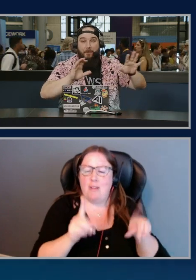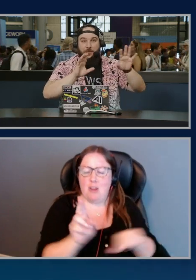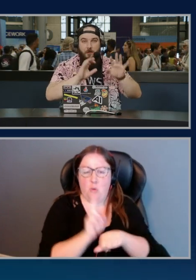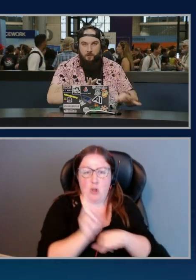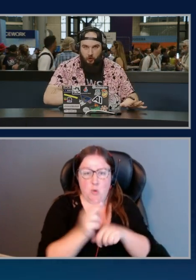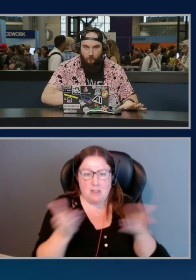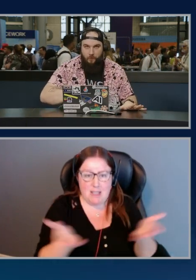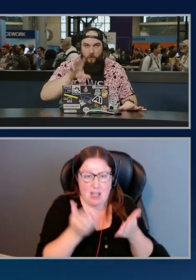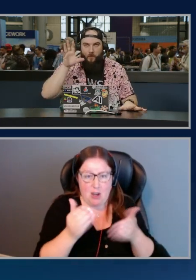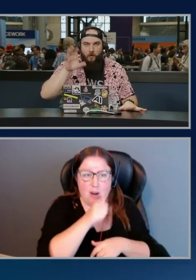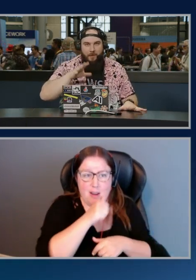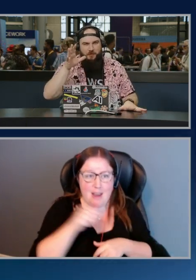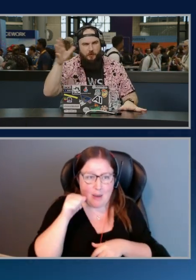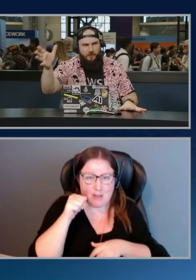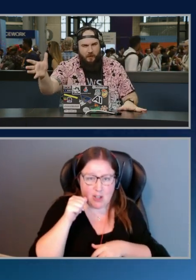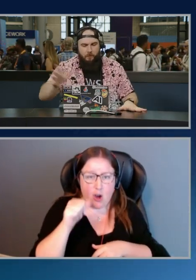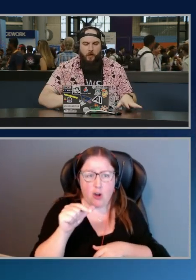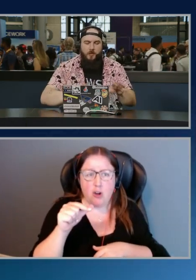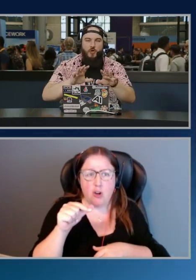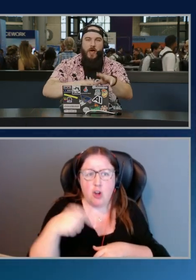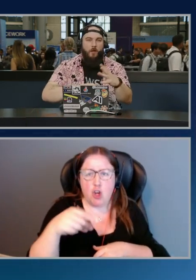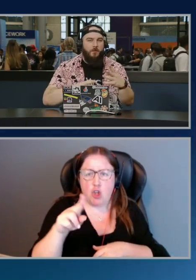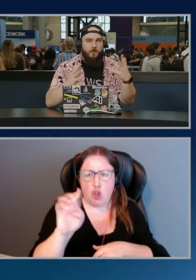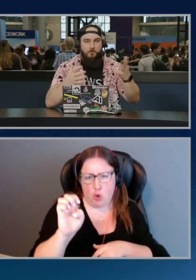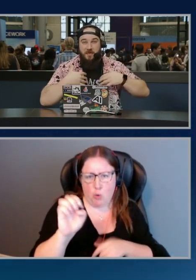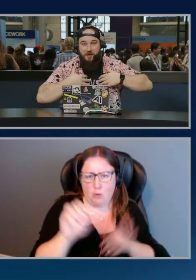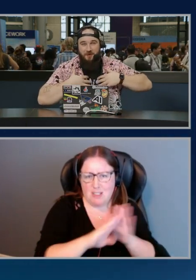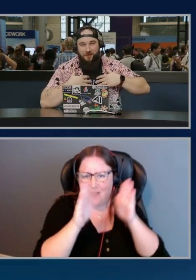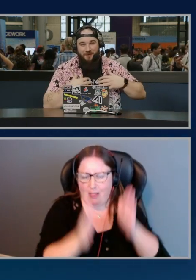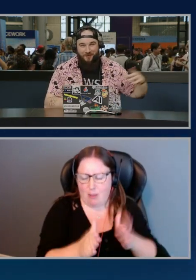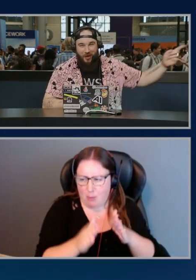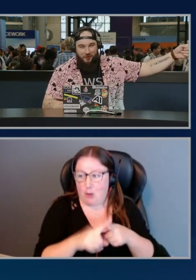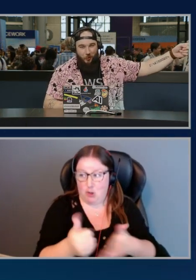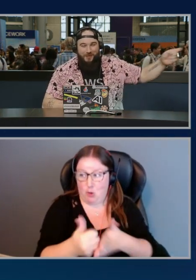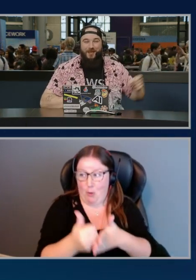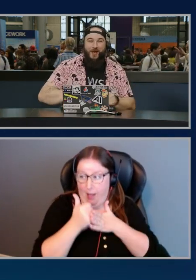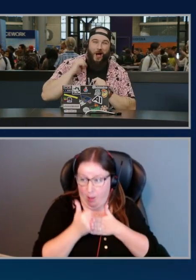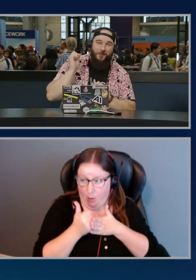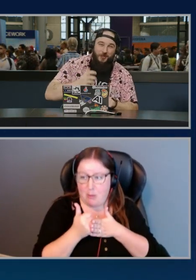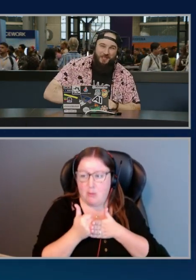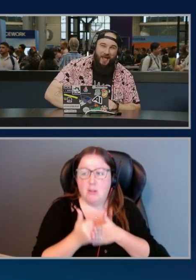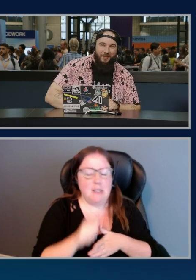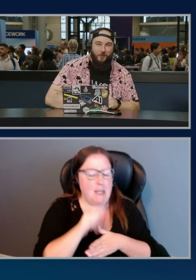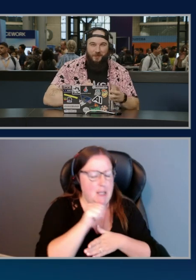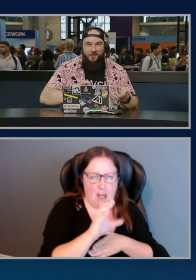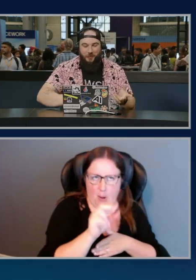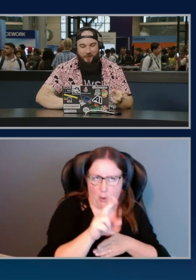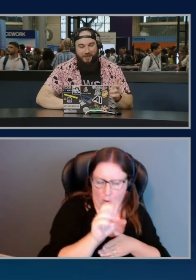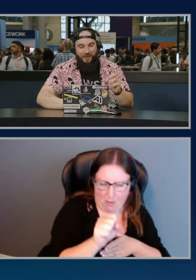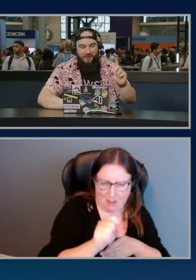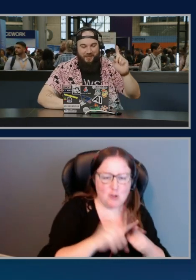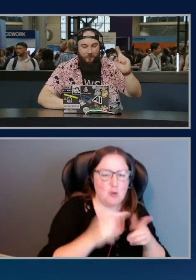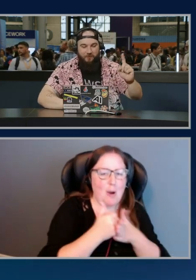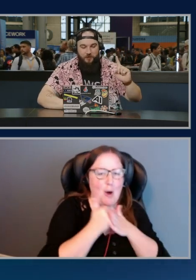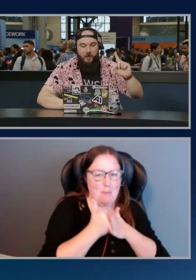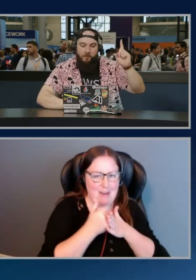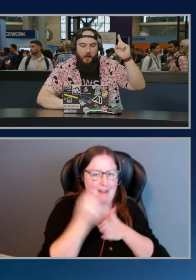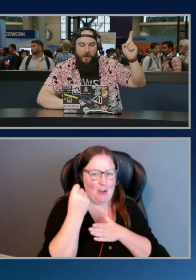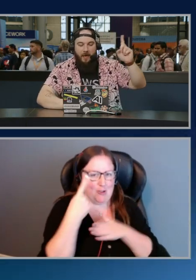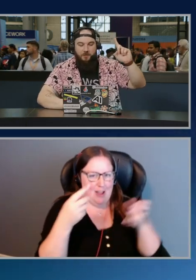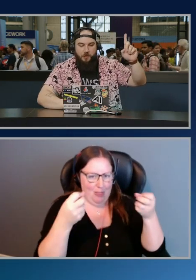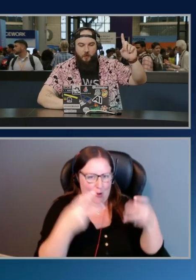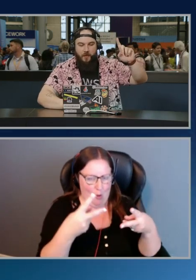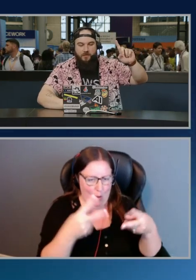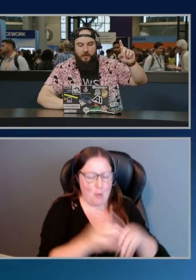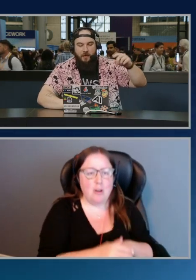use Amazon Q, or Amazon Q developer, to help me, not Cobus, understand what this code does. And this is a great feature. By